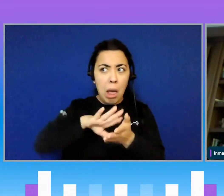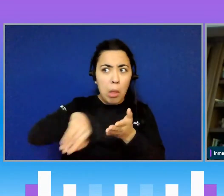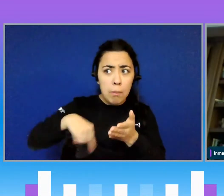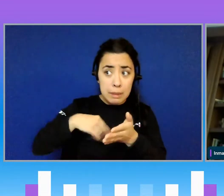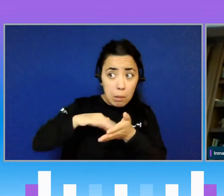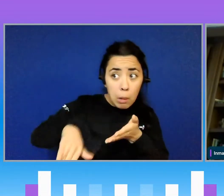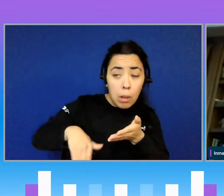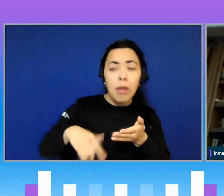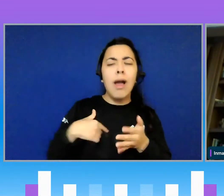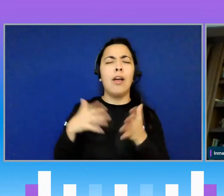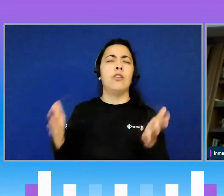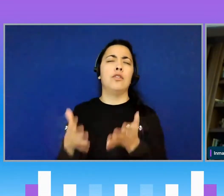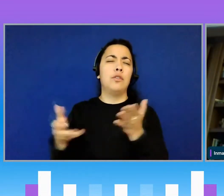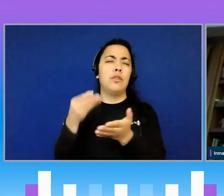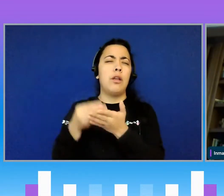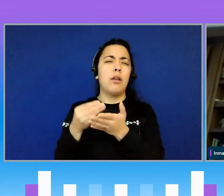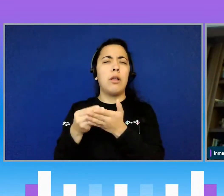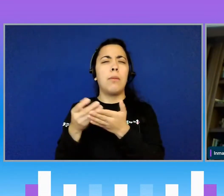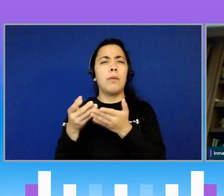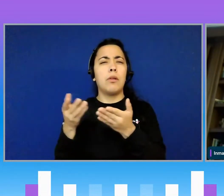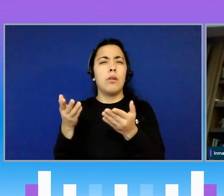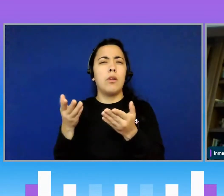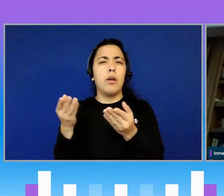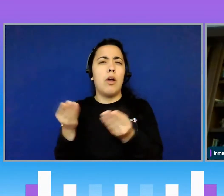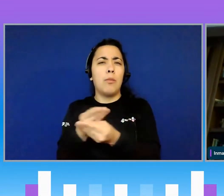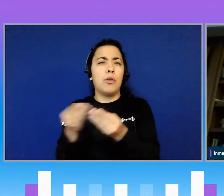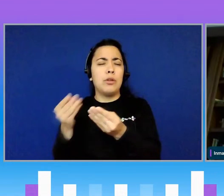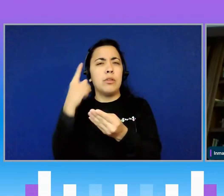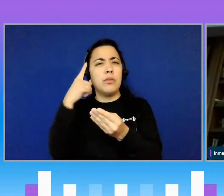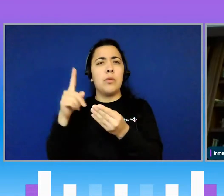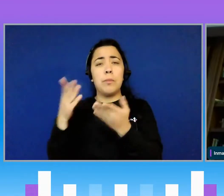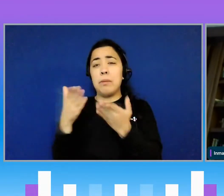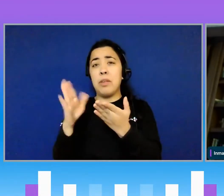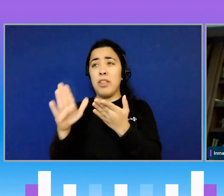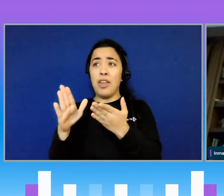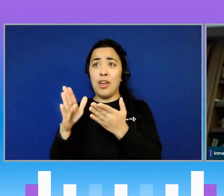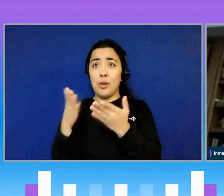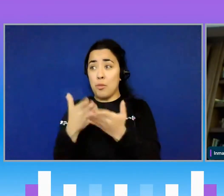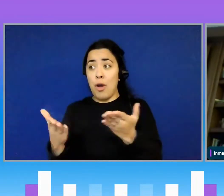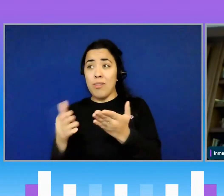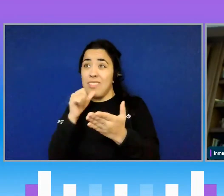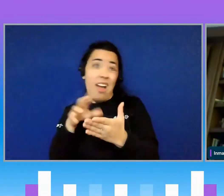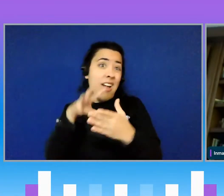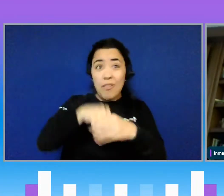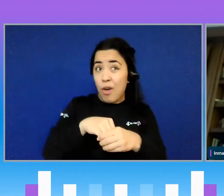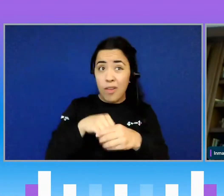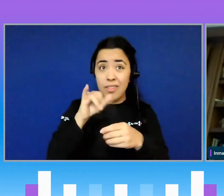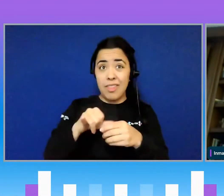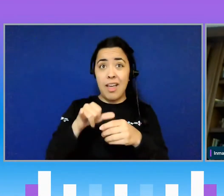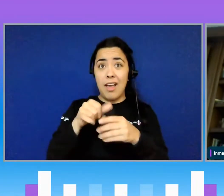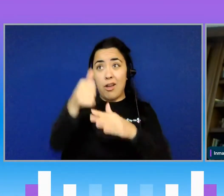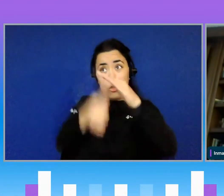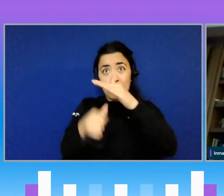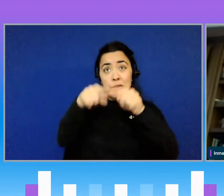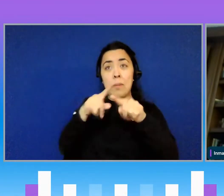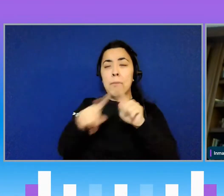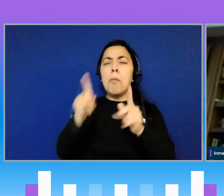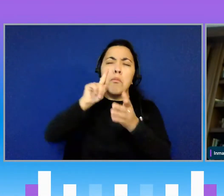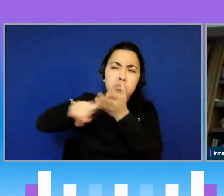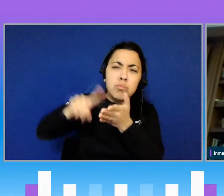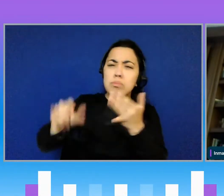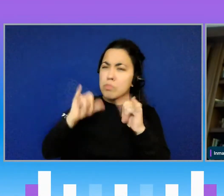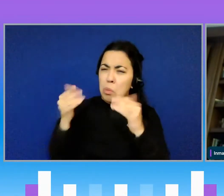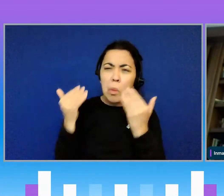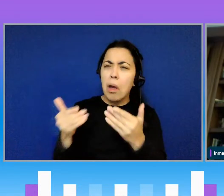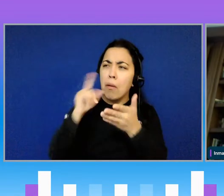encourage economic operators whose products and services might not even be in the scope to look into the accessibility requirements and look